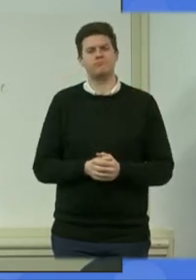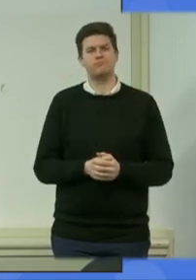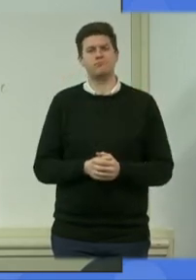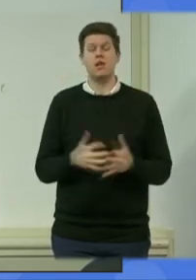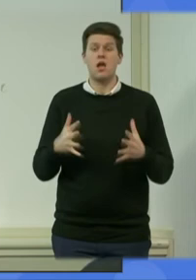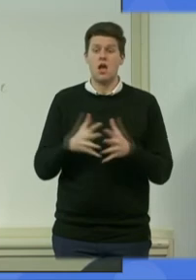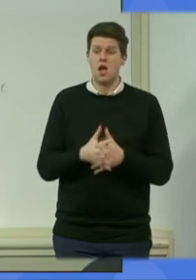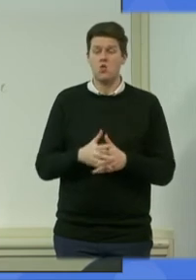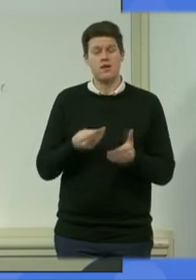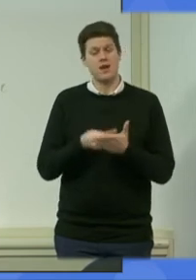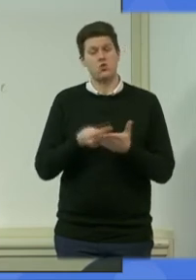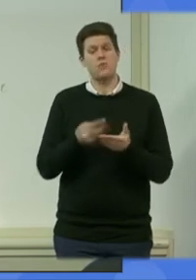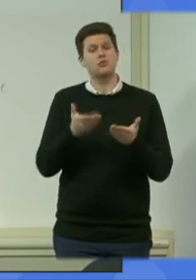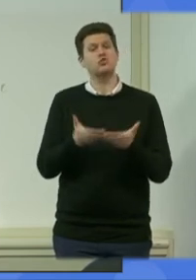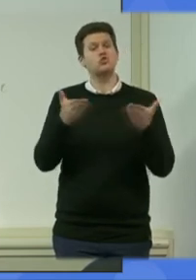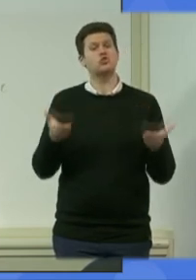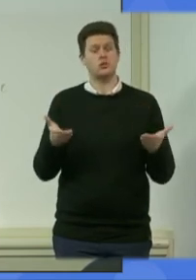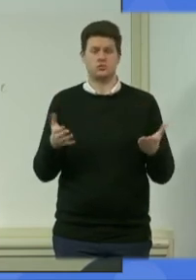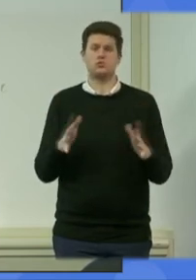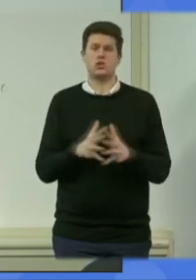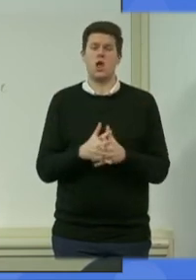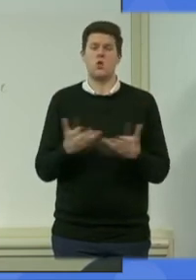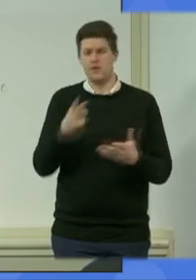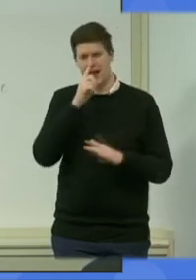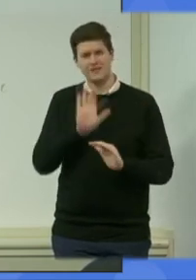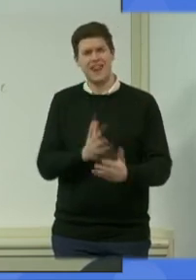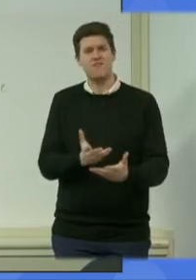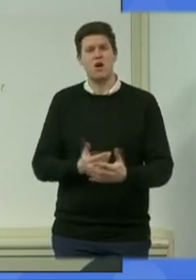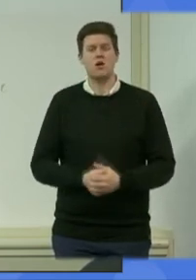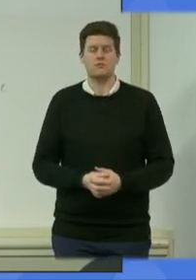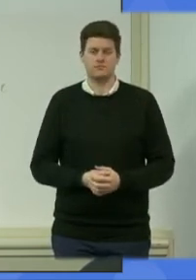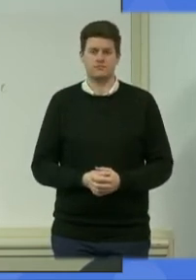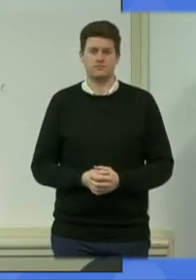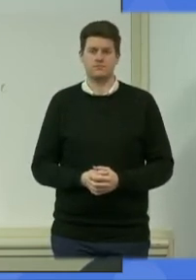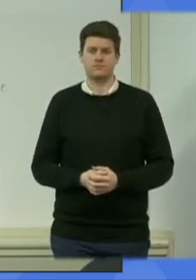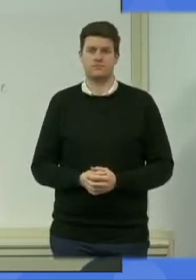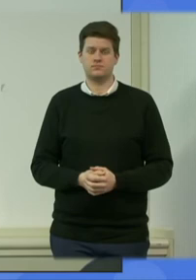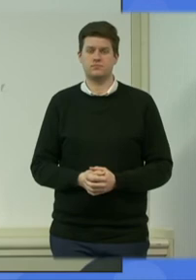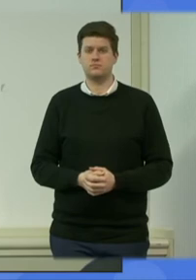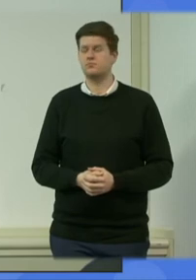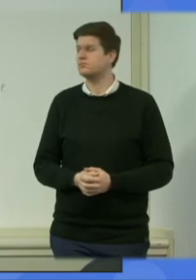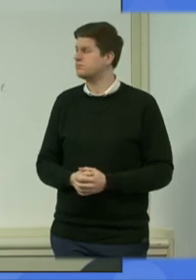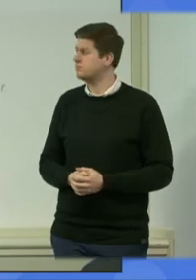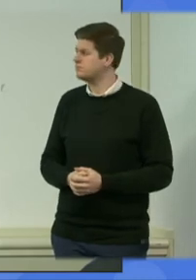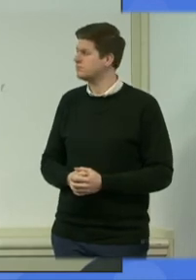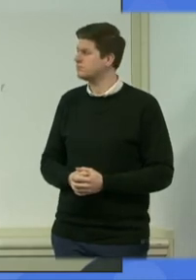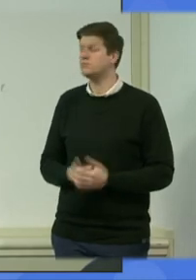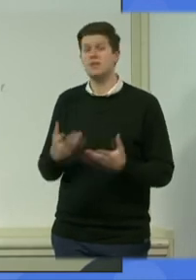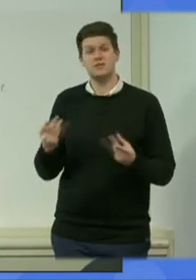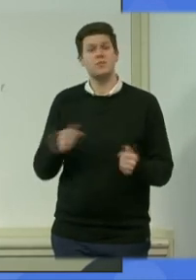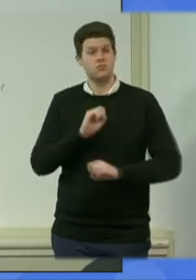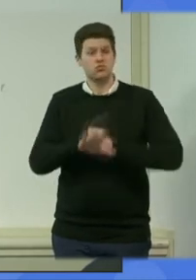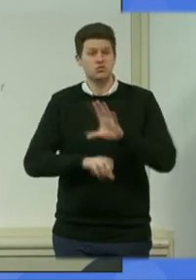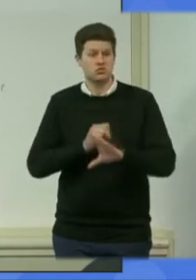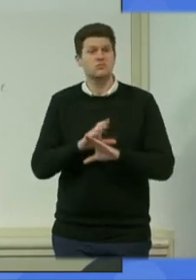you can deliver economic justice through the existing powers. And overall, what you find, and again, this is echoed by some of the presentations you've heard